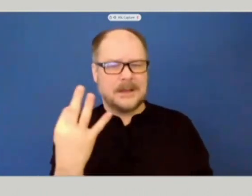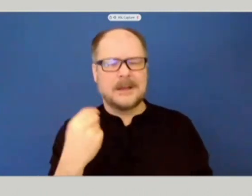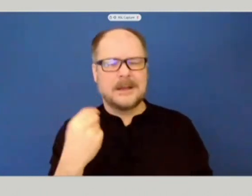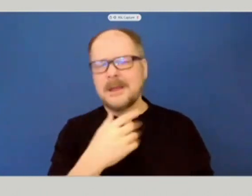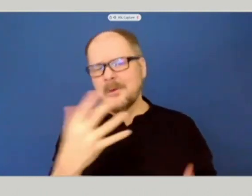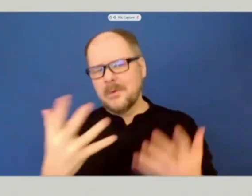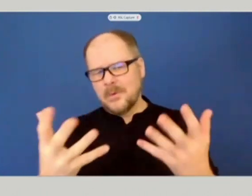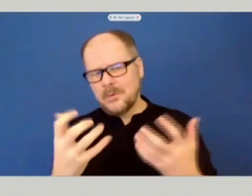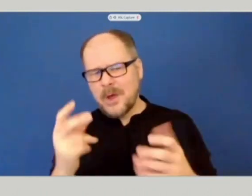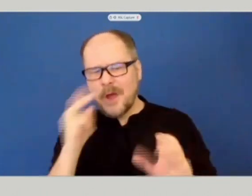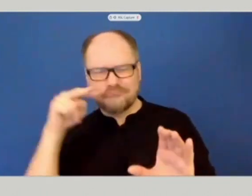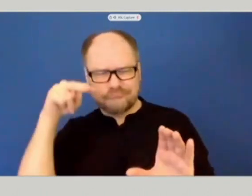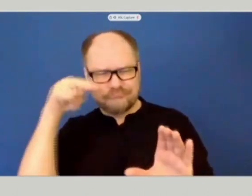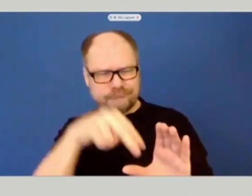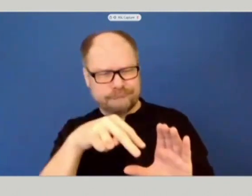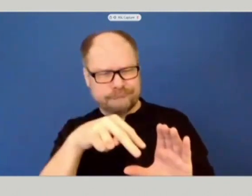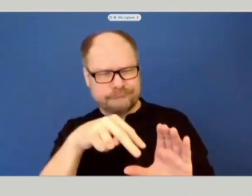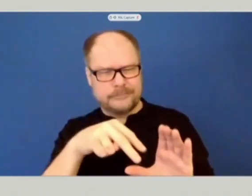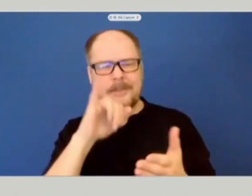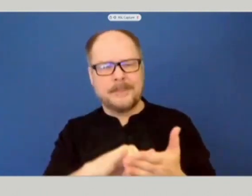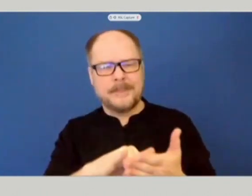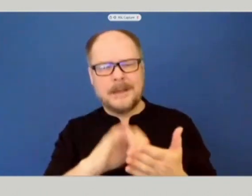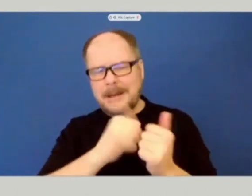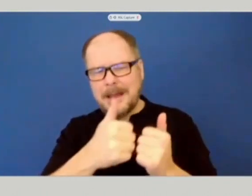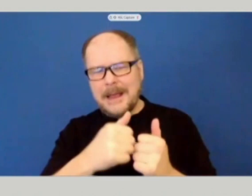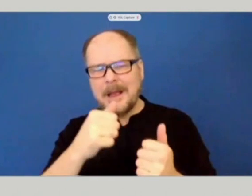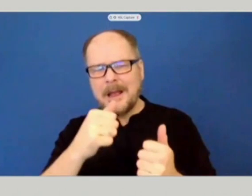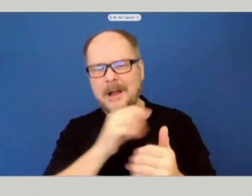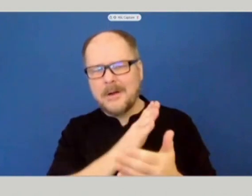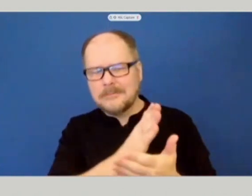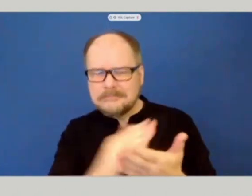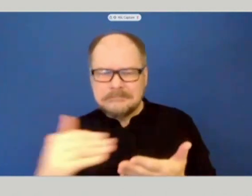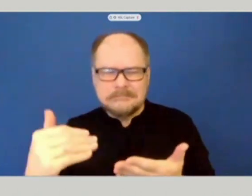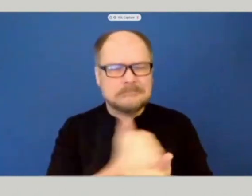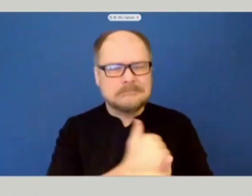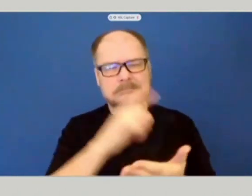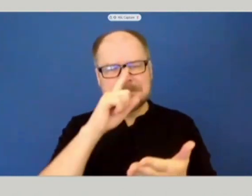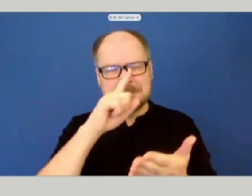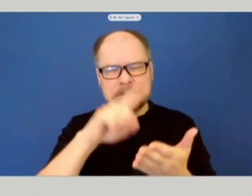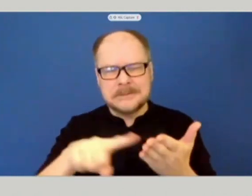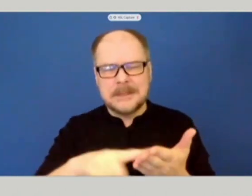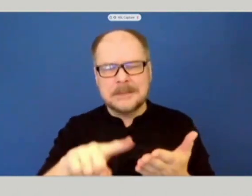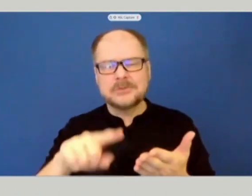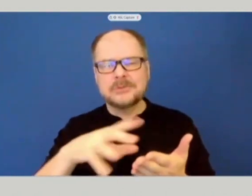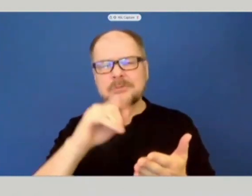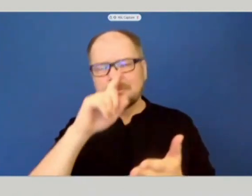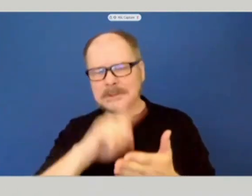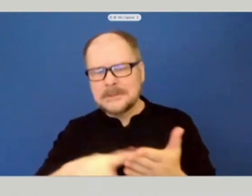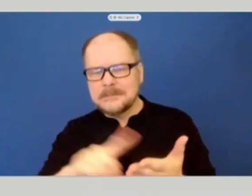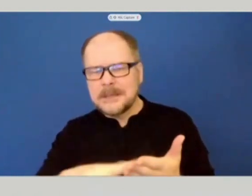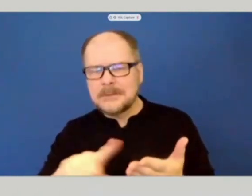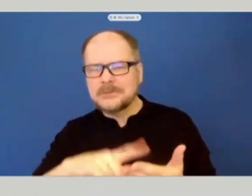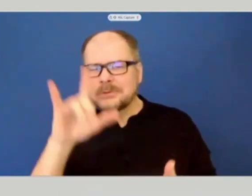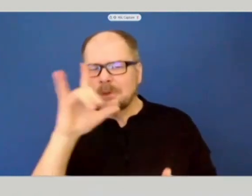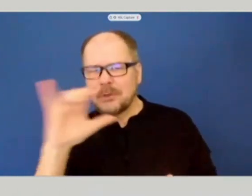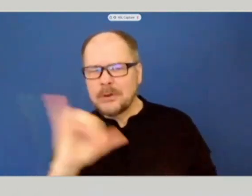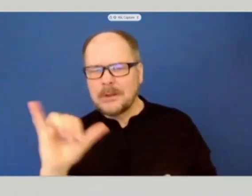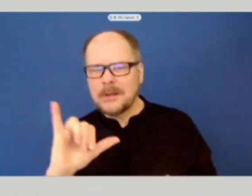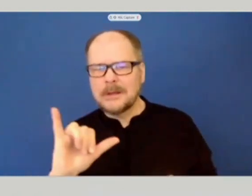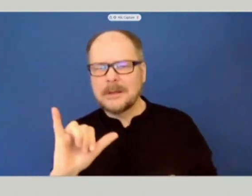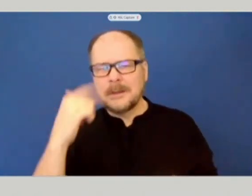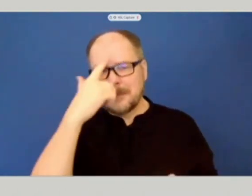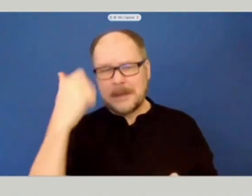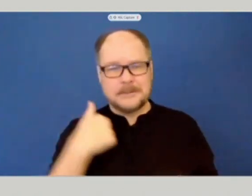insight into how those inspections, how thorough they were, what was carried out on the property from these inspectors, just because we've